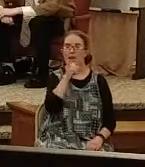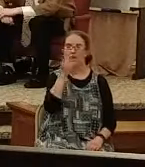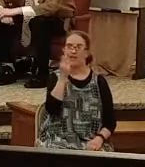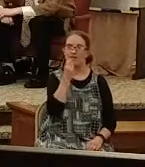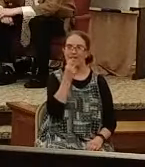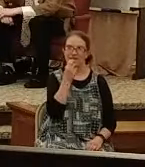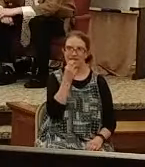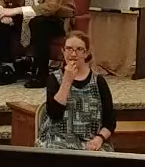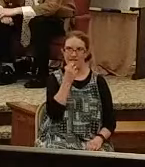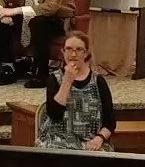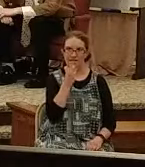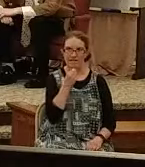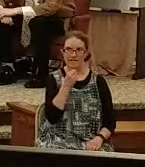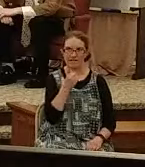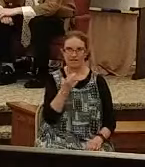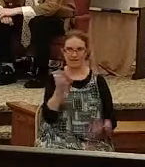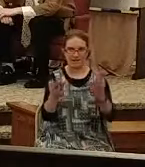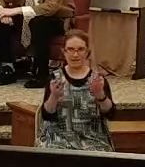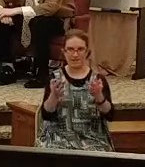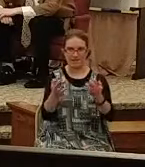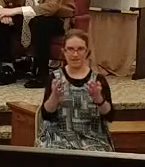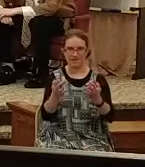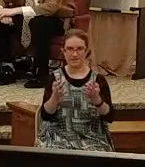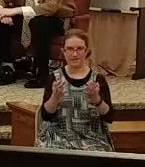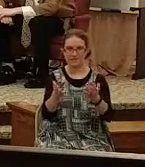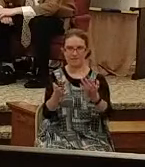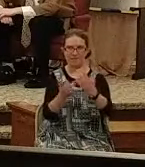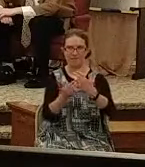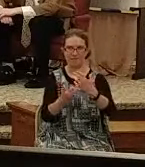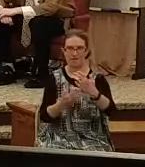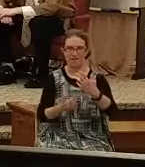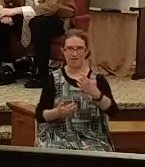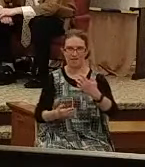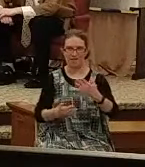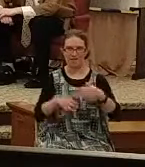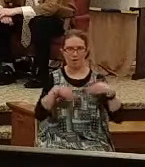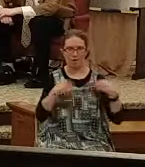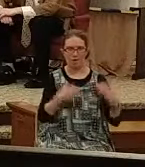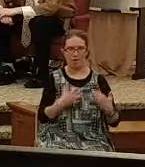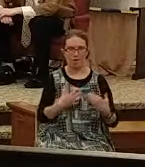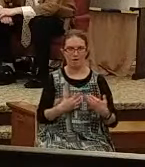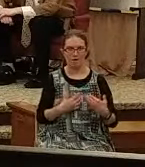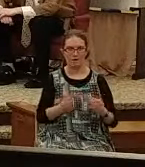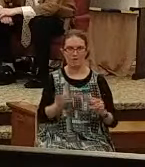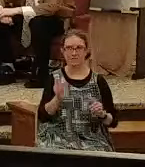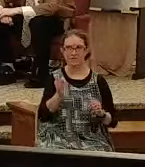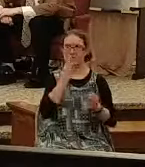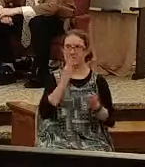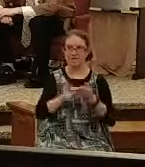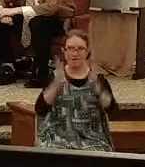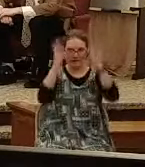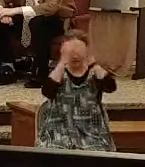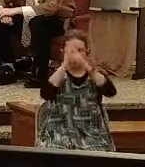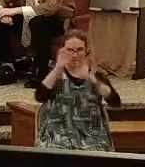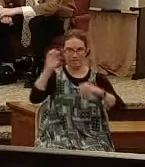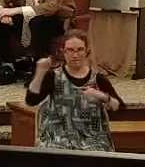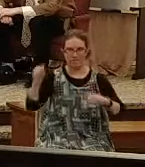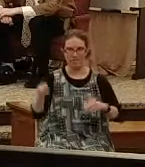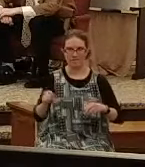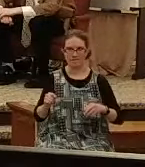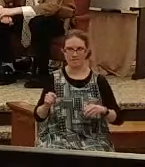tongue, hands that shed innocent blood, and heart that devises wicked imaginations, feet that